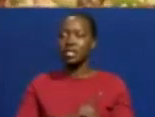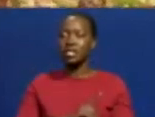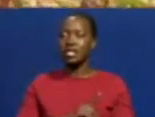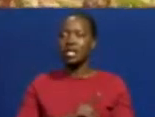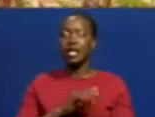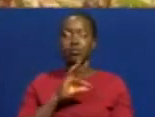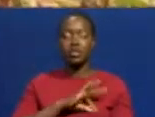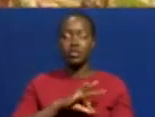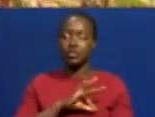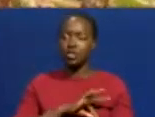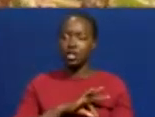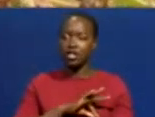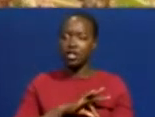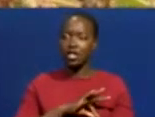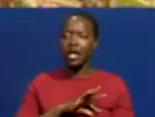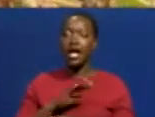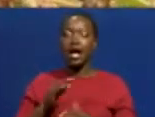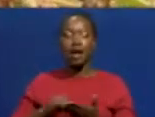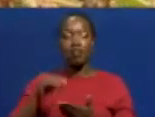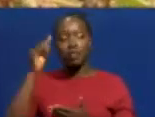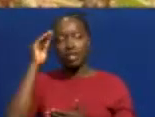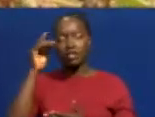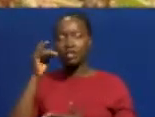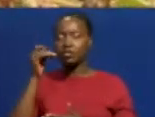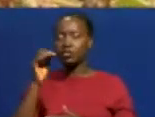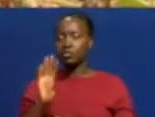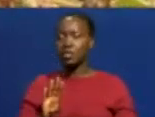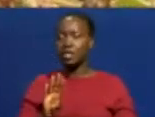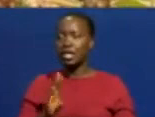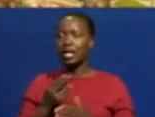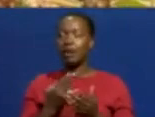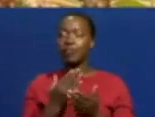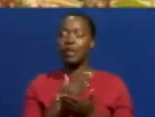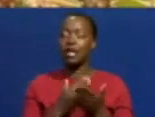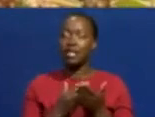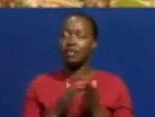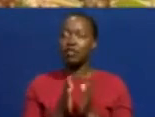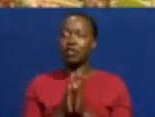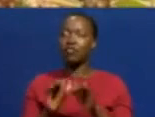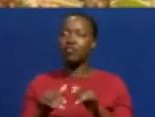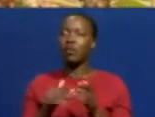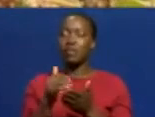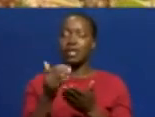I'm a beneficiary. I'm glad to be a part and a parcel of farming